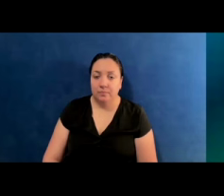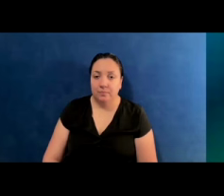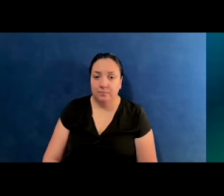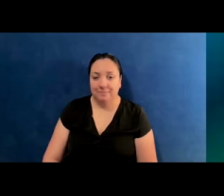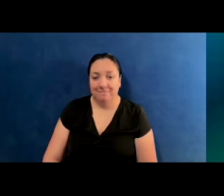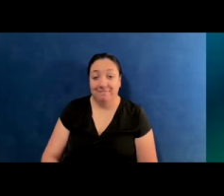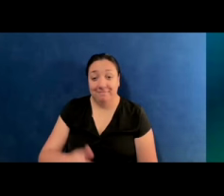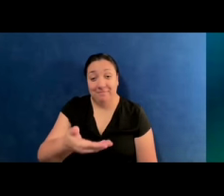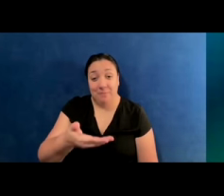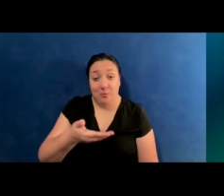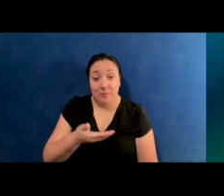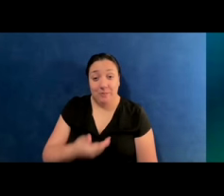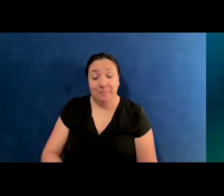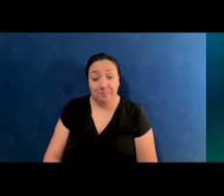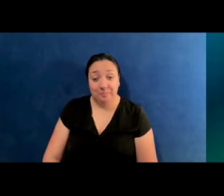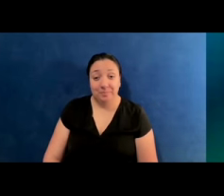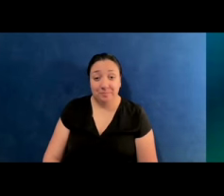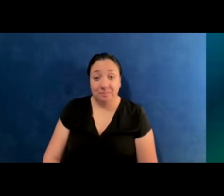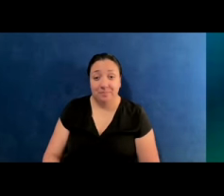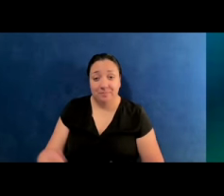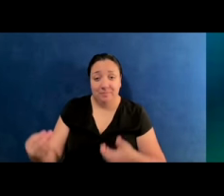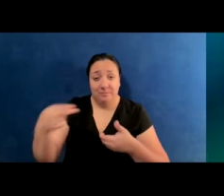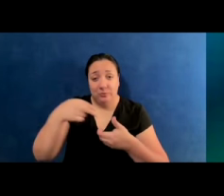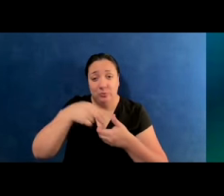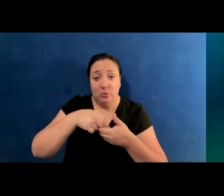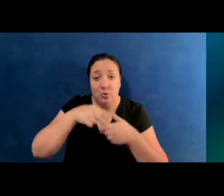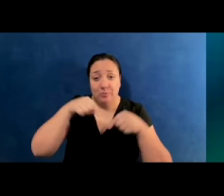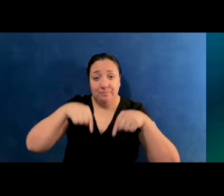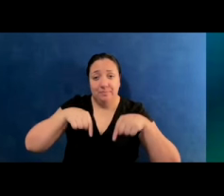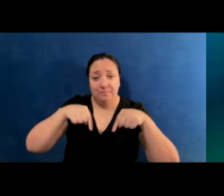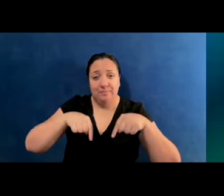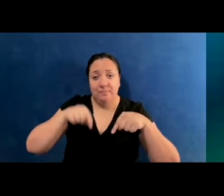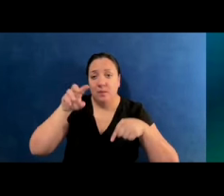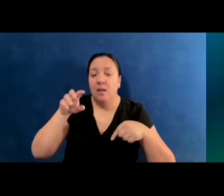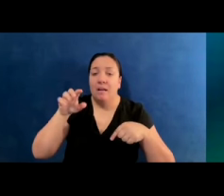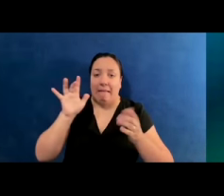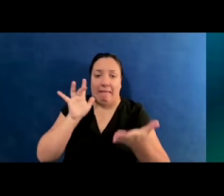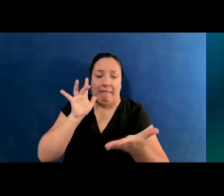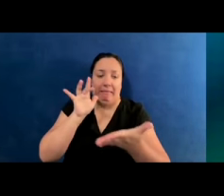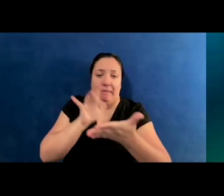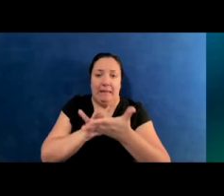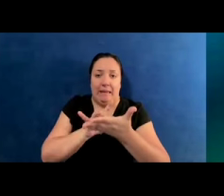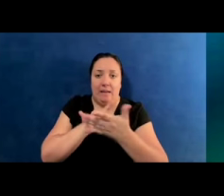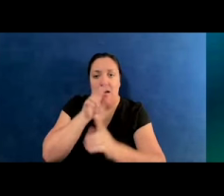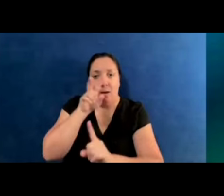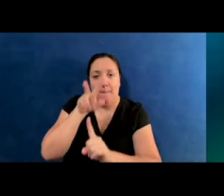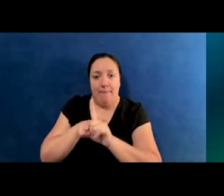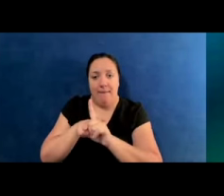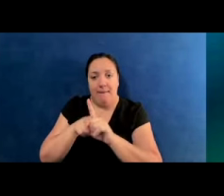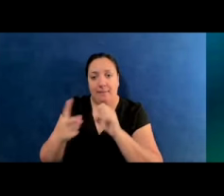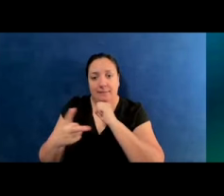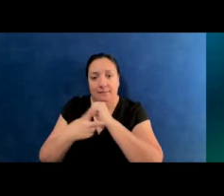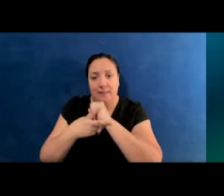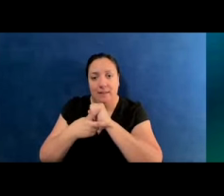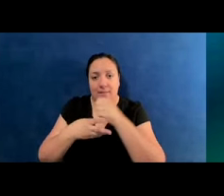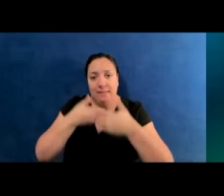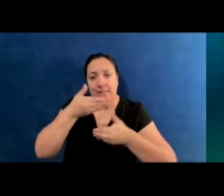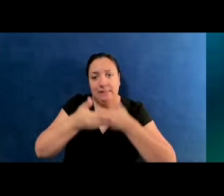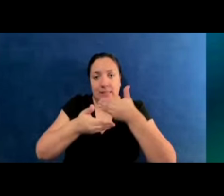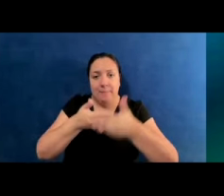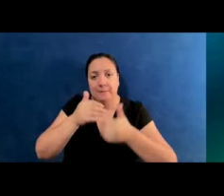Welcome everyone. You have joined Click, Apply, and Save, a step-by-step guide to ABLE